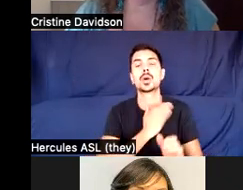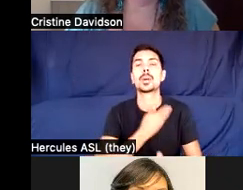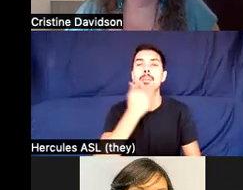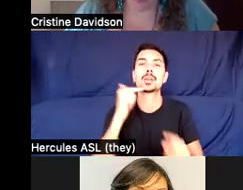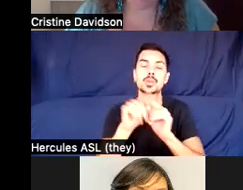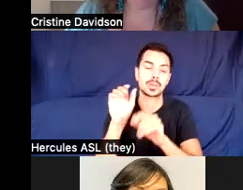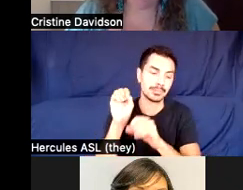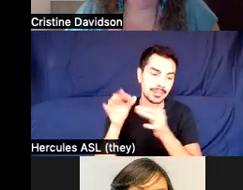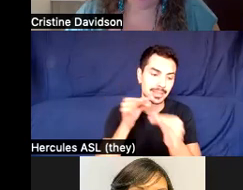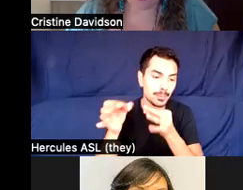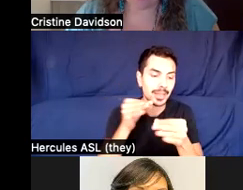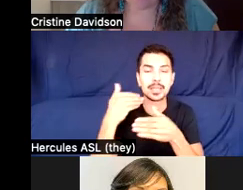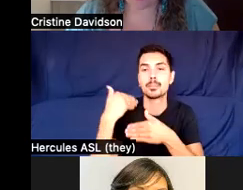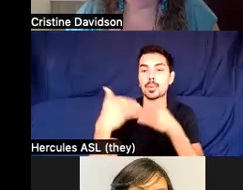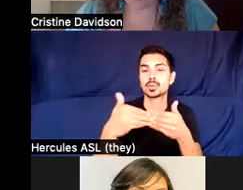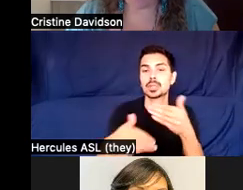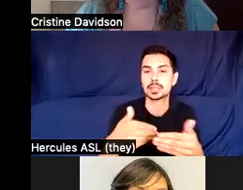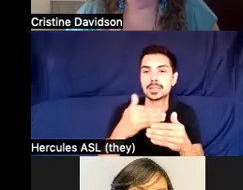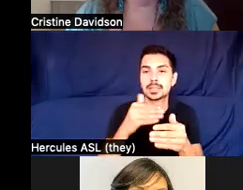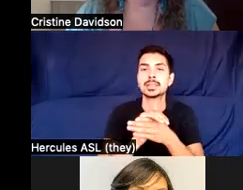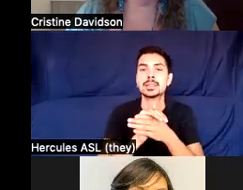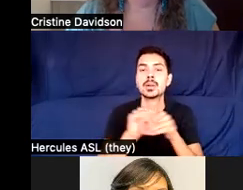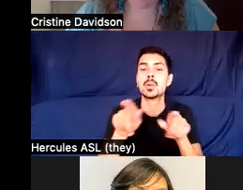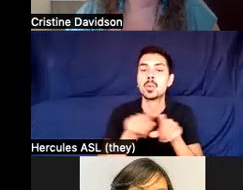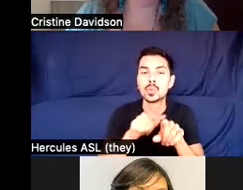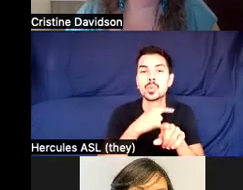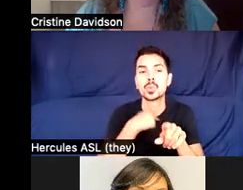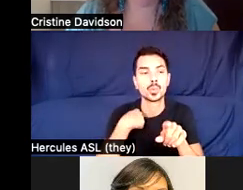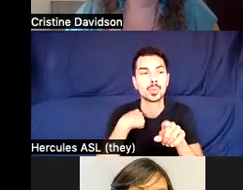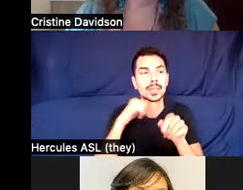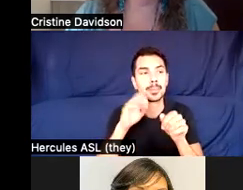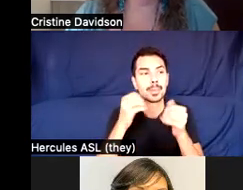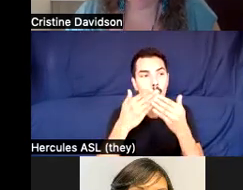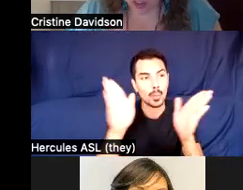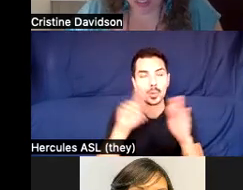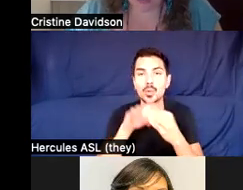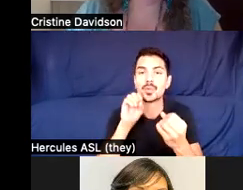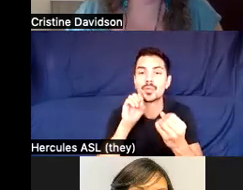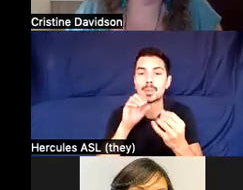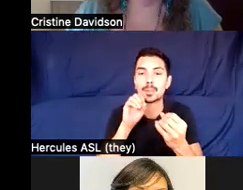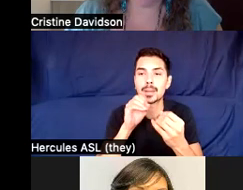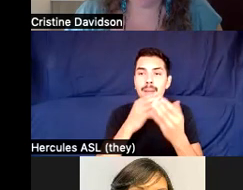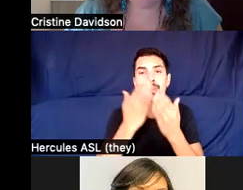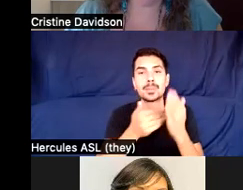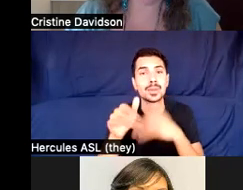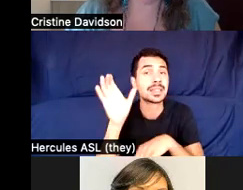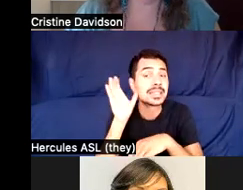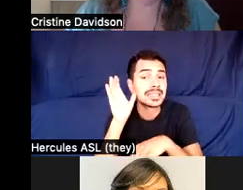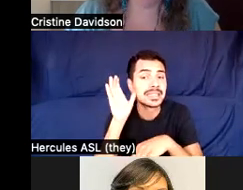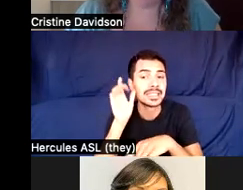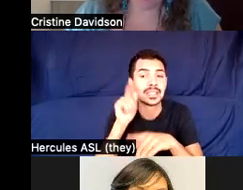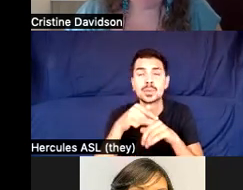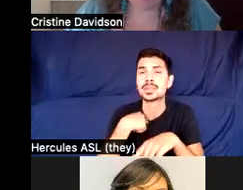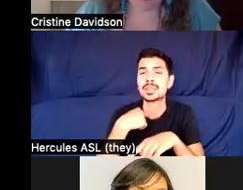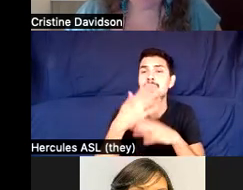process, explain why, and also be open to feedback on it. Well, if you could just listen to me first, you know,